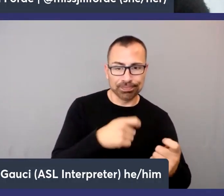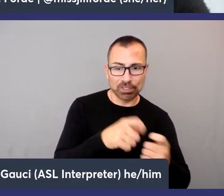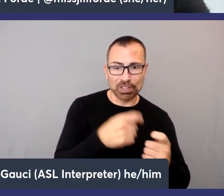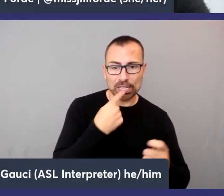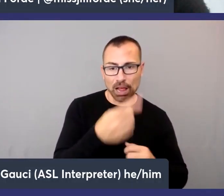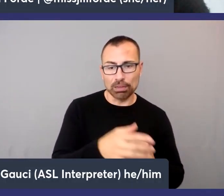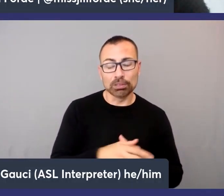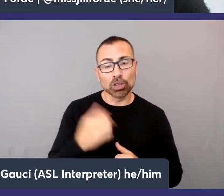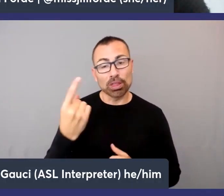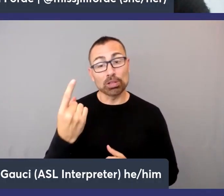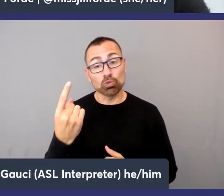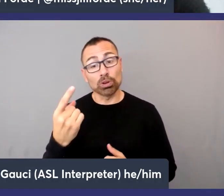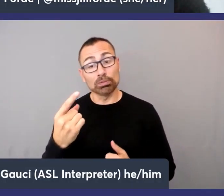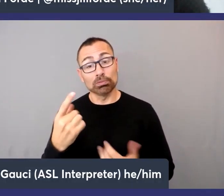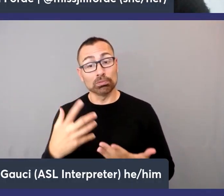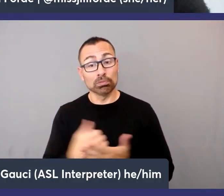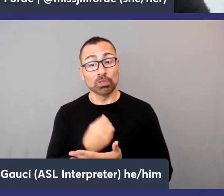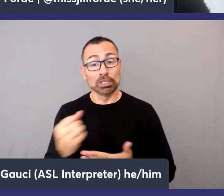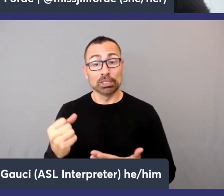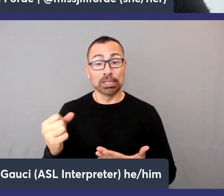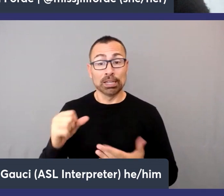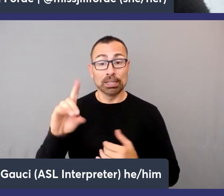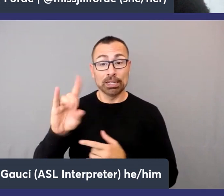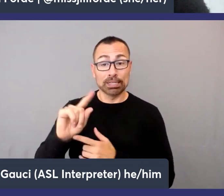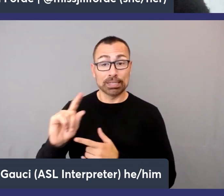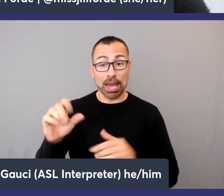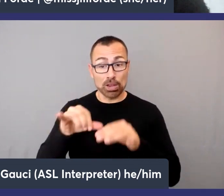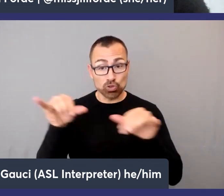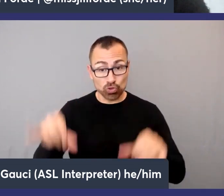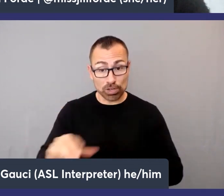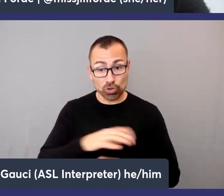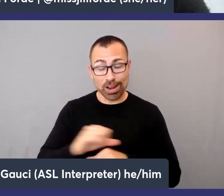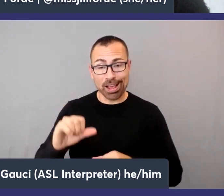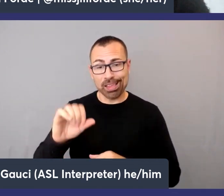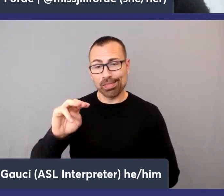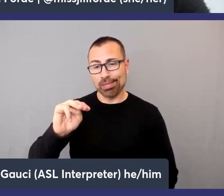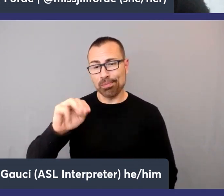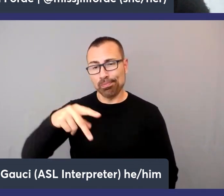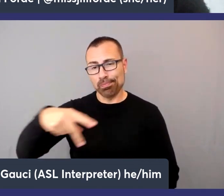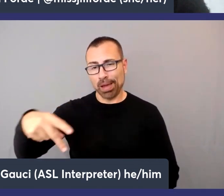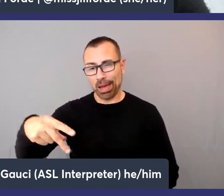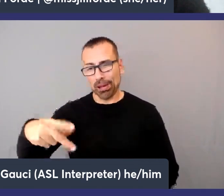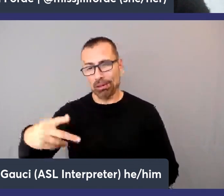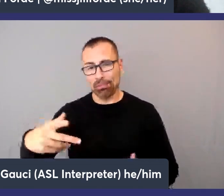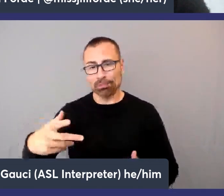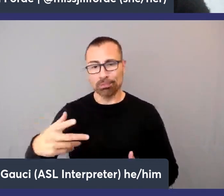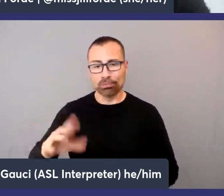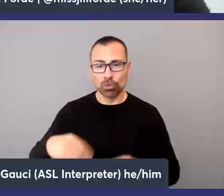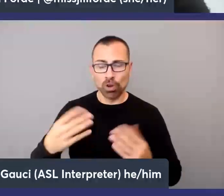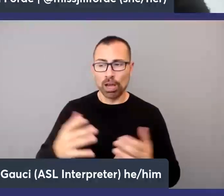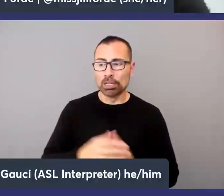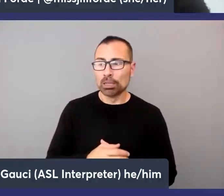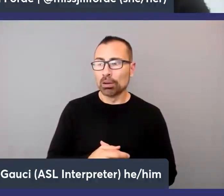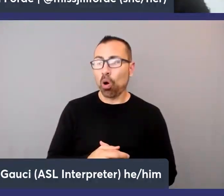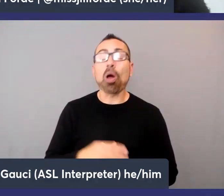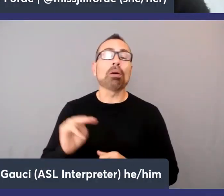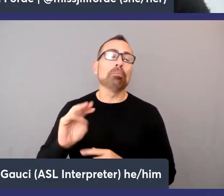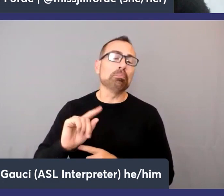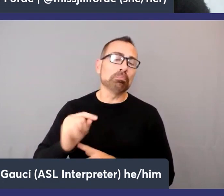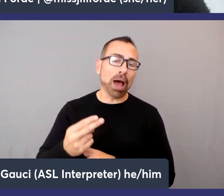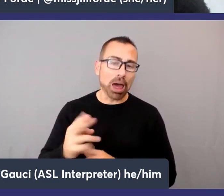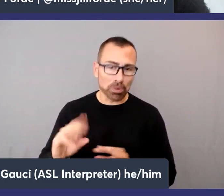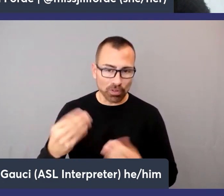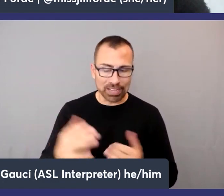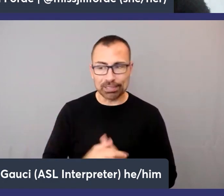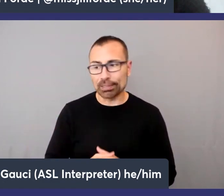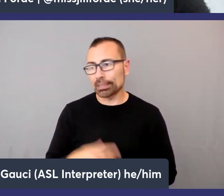the data structure and the math provides for graphs that are not, that's definitely somewhere that people learn or have to learn